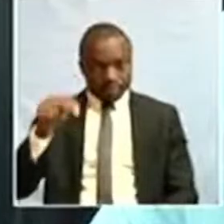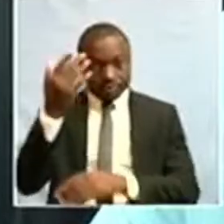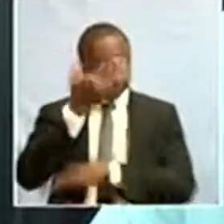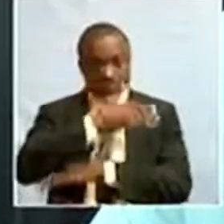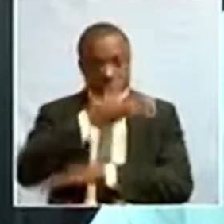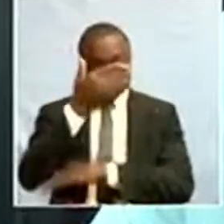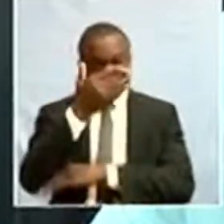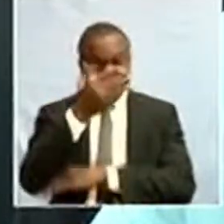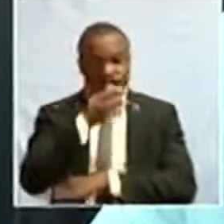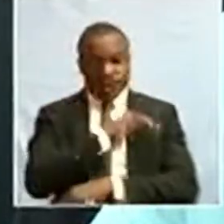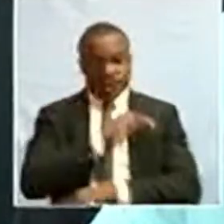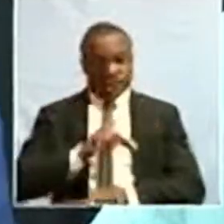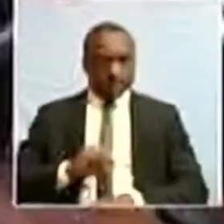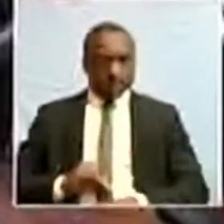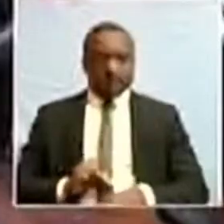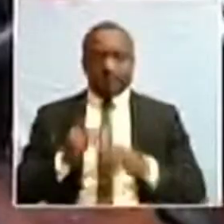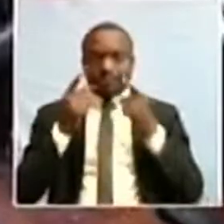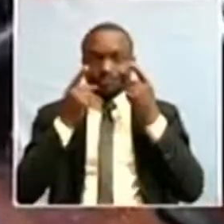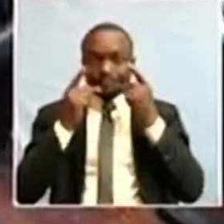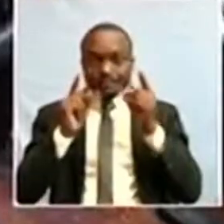the Public Accounts Committee.